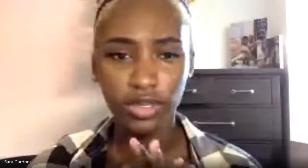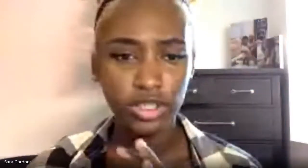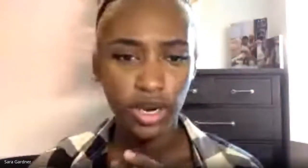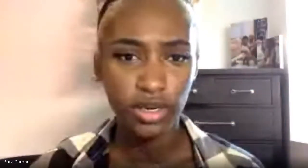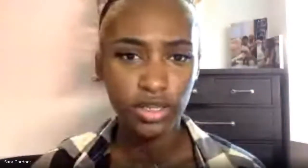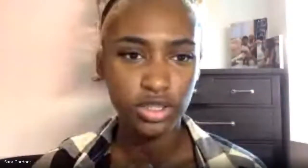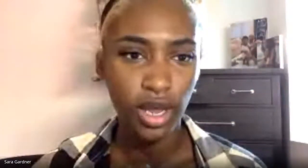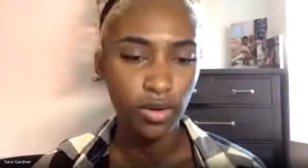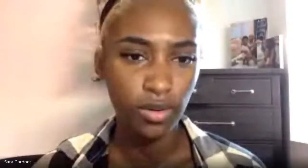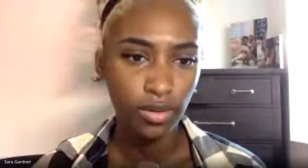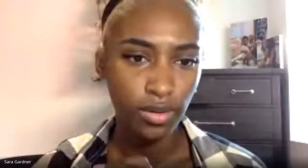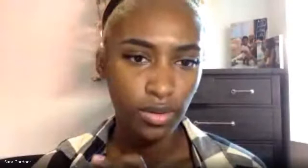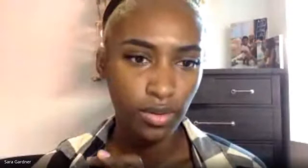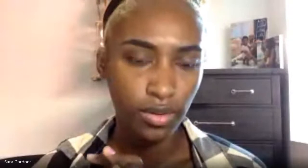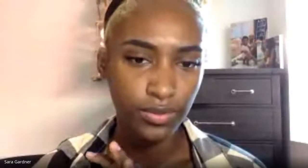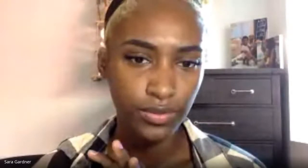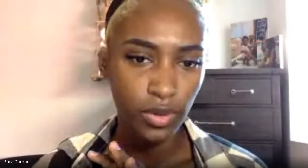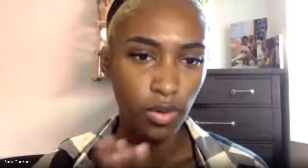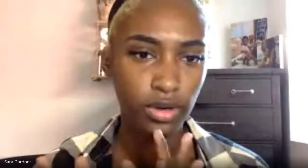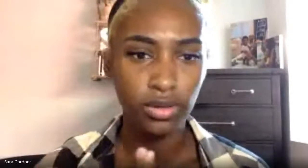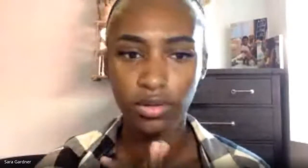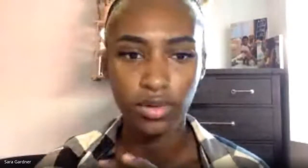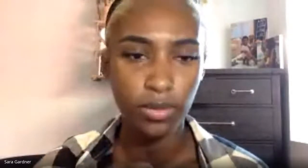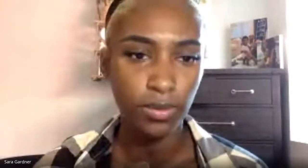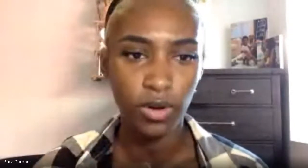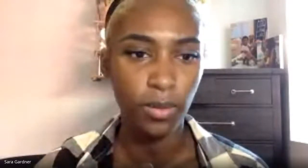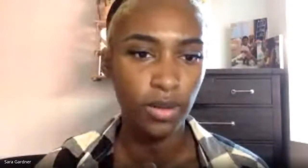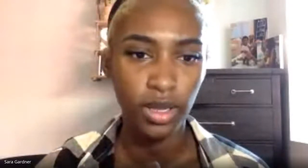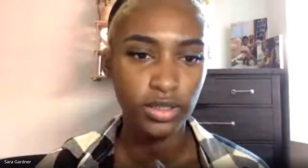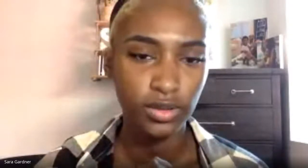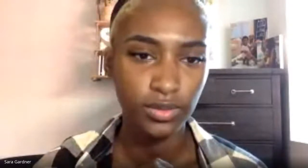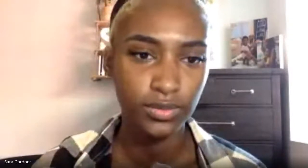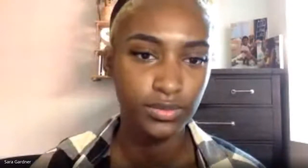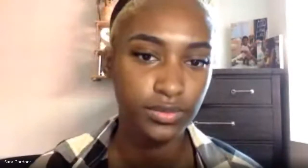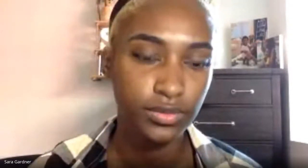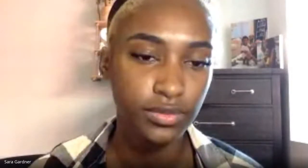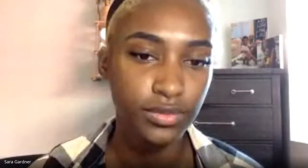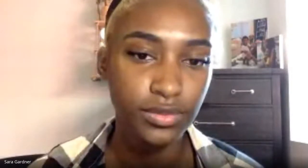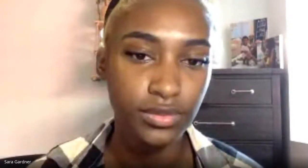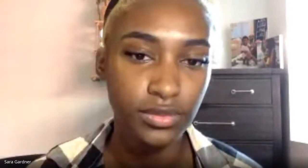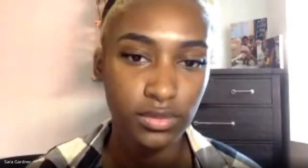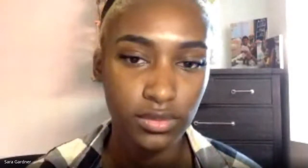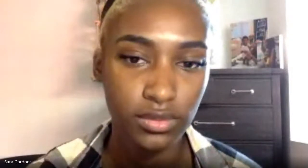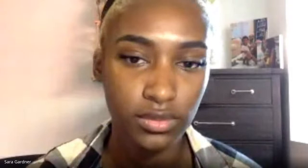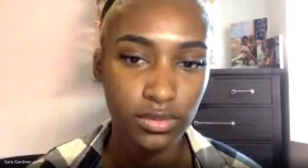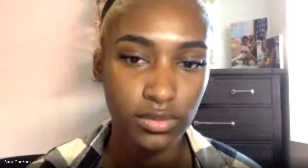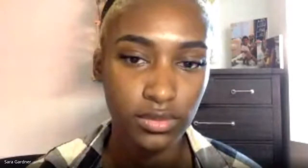Feel free to share in the chat or on mic too.